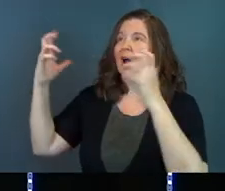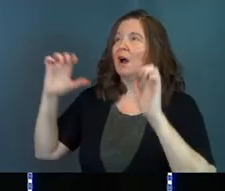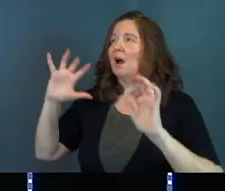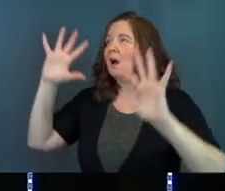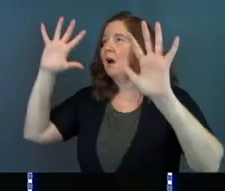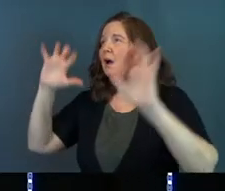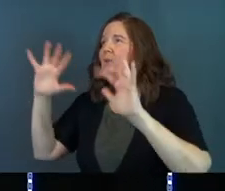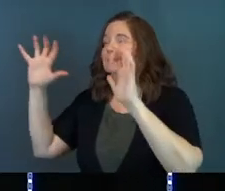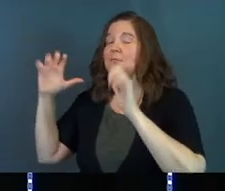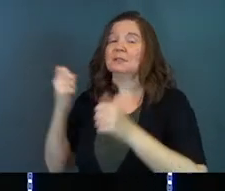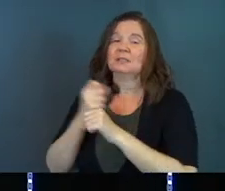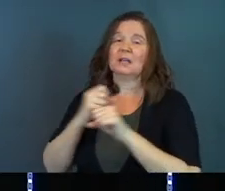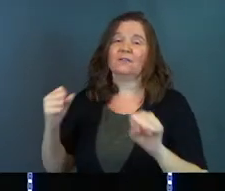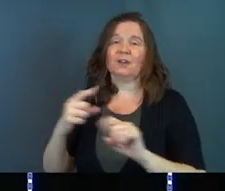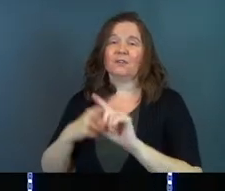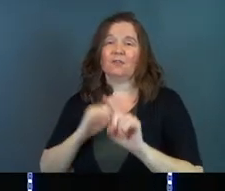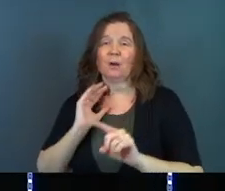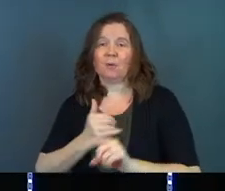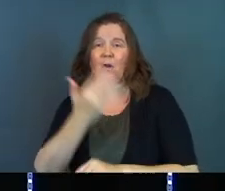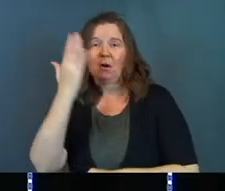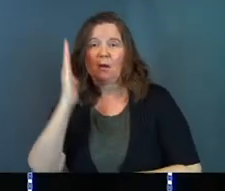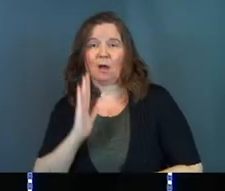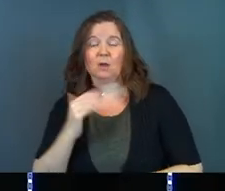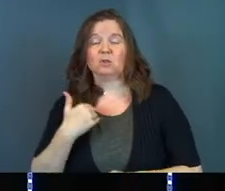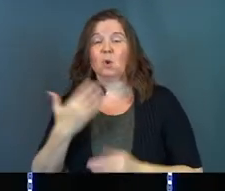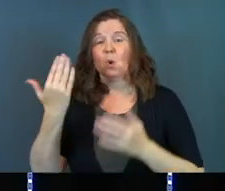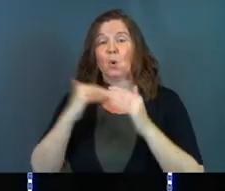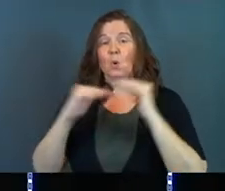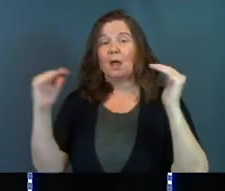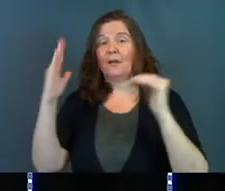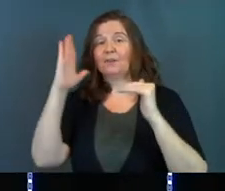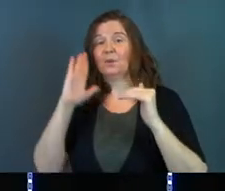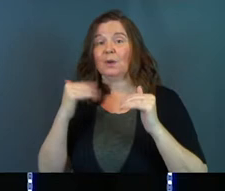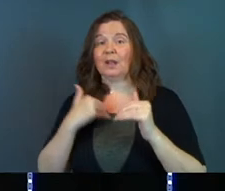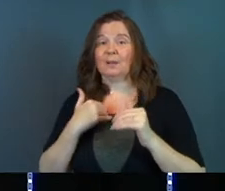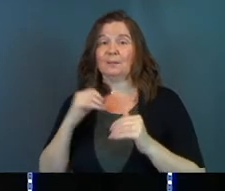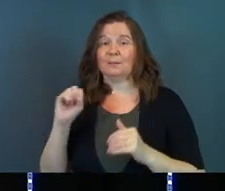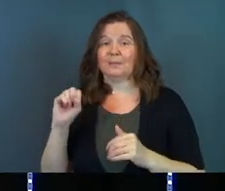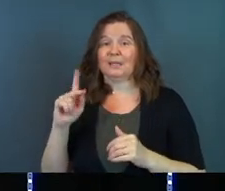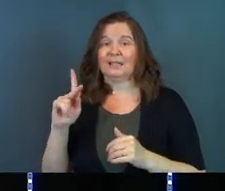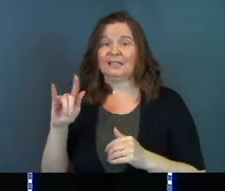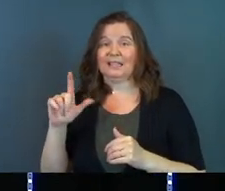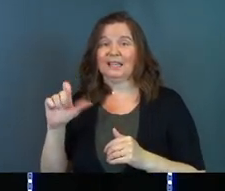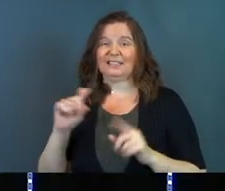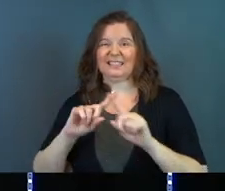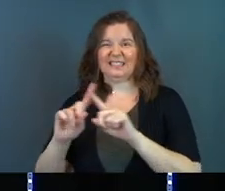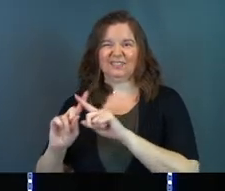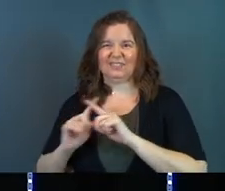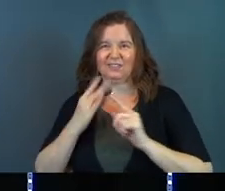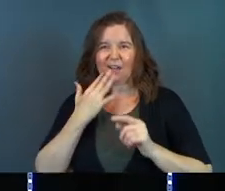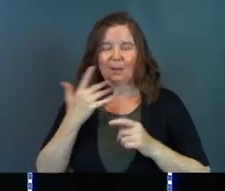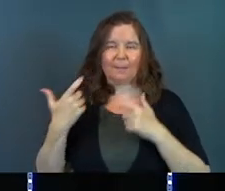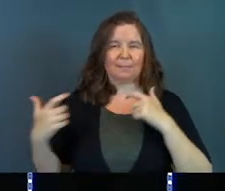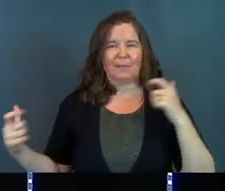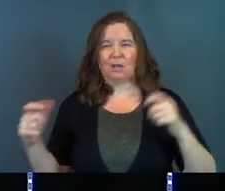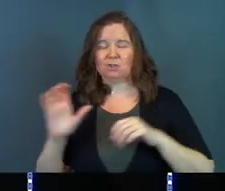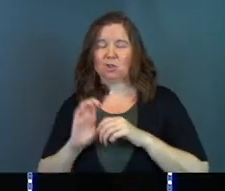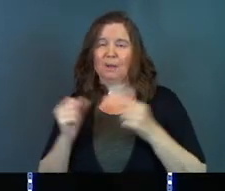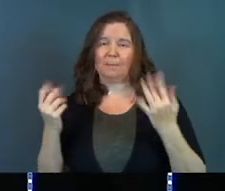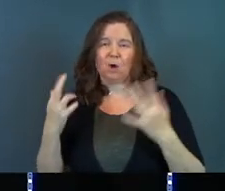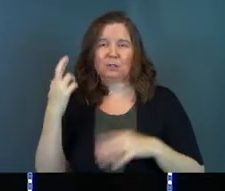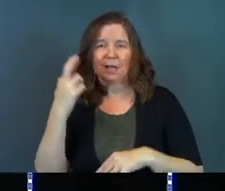roar, salvation comes from our God. So heaven will be a Skittles church. It will be a mega church. It will be